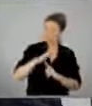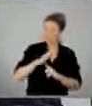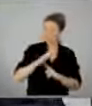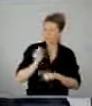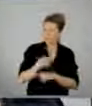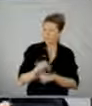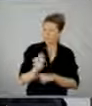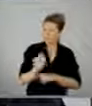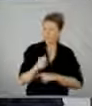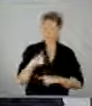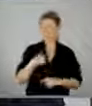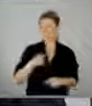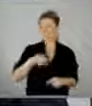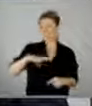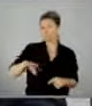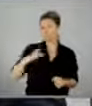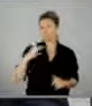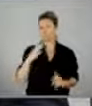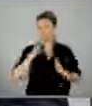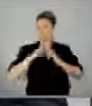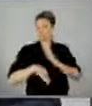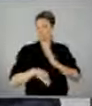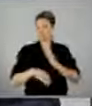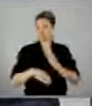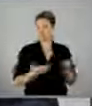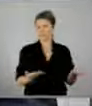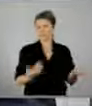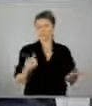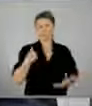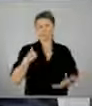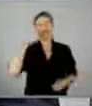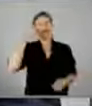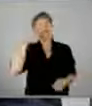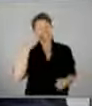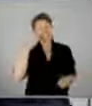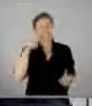is my absolute understanding that that was the intent of Minister Reynolds.